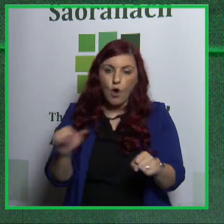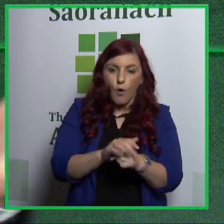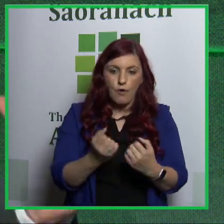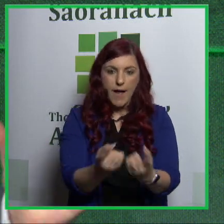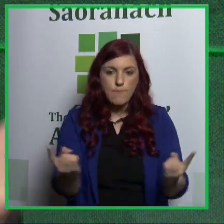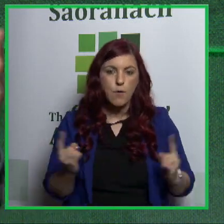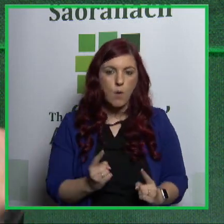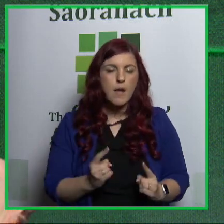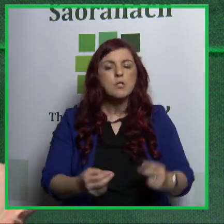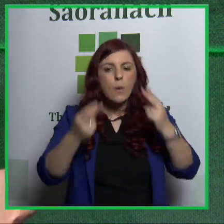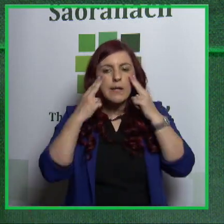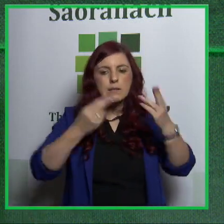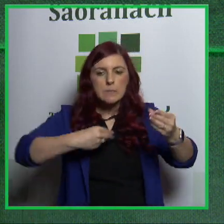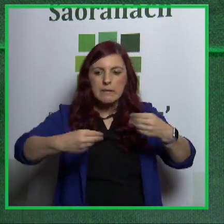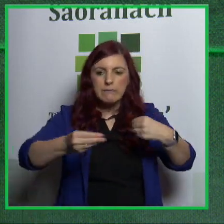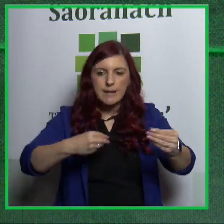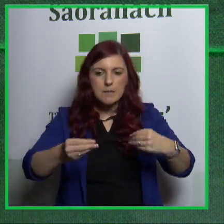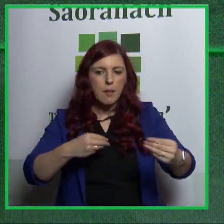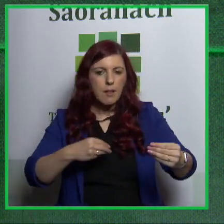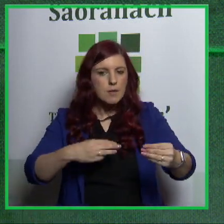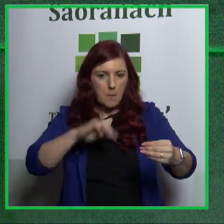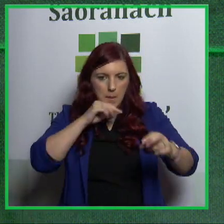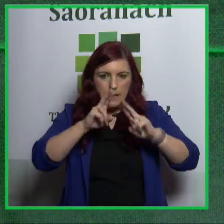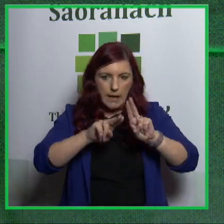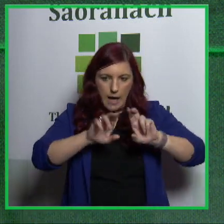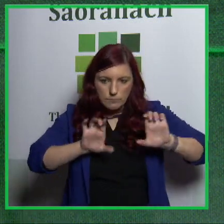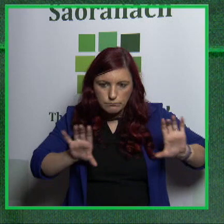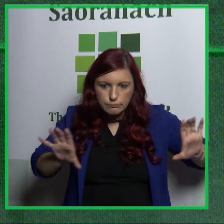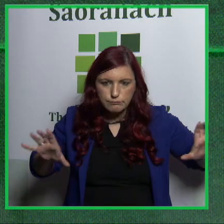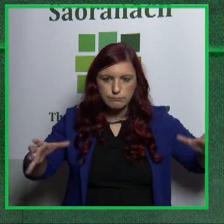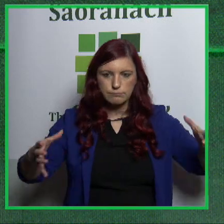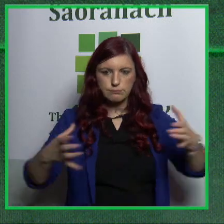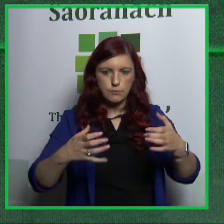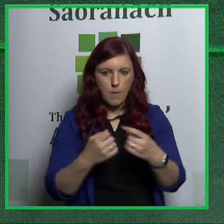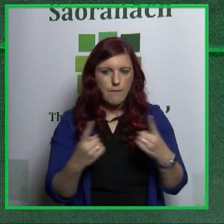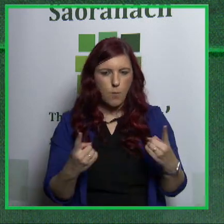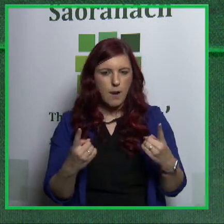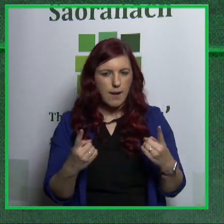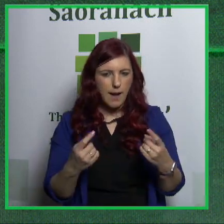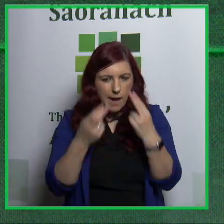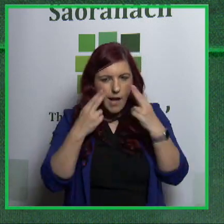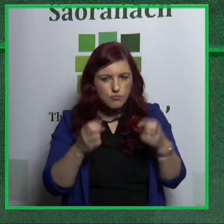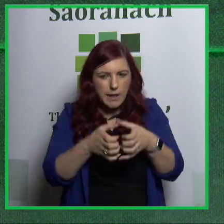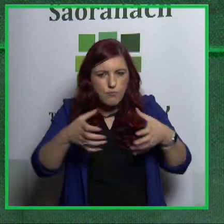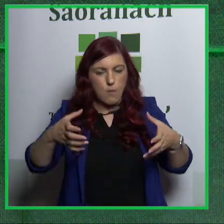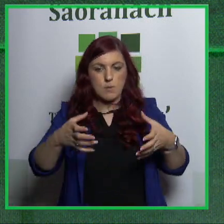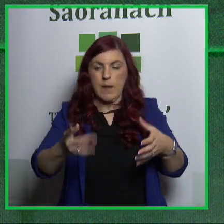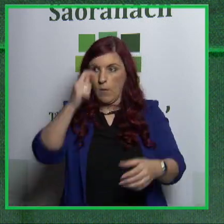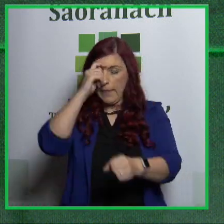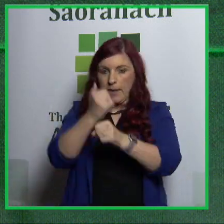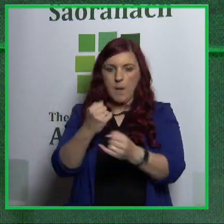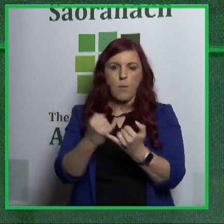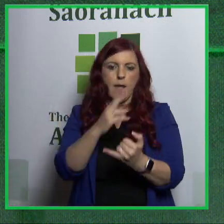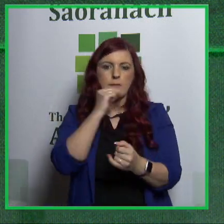able to grow, naturally so that it's a services-led growth. So if you're looking at, you know, like drug policy going